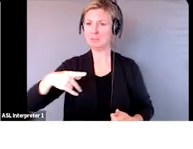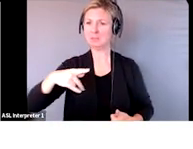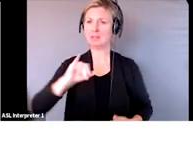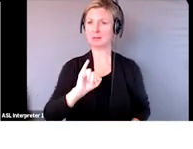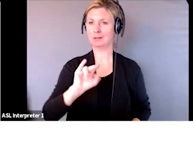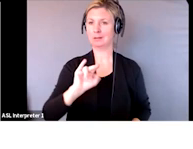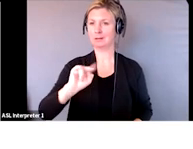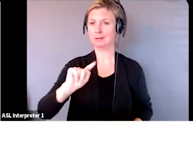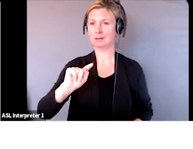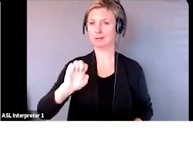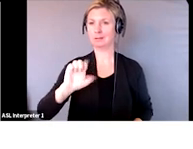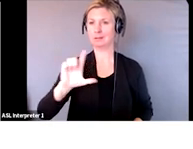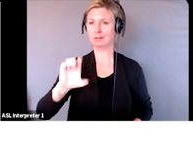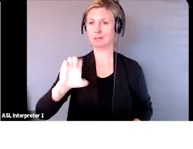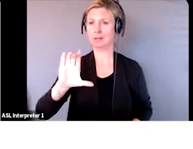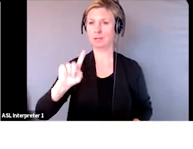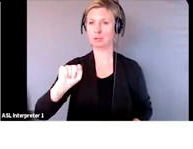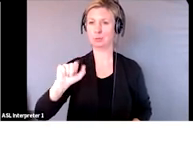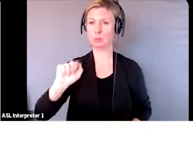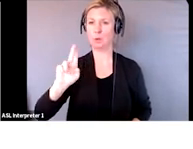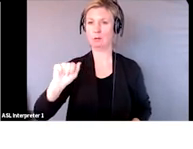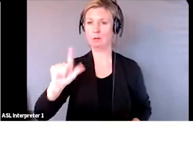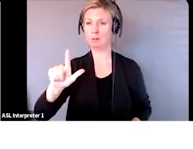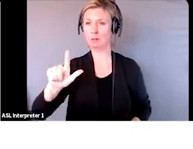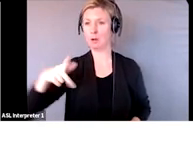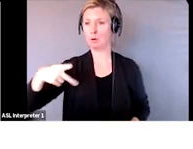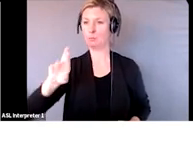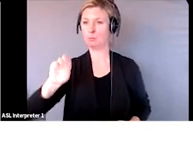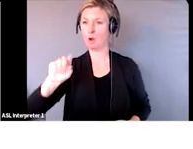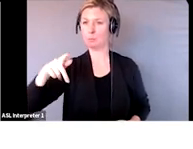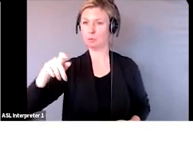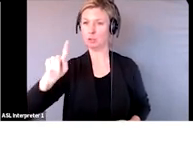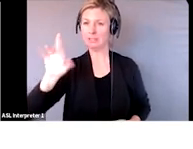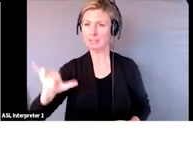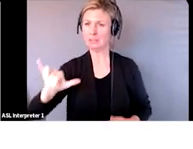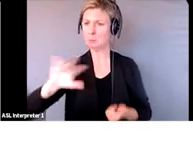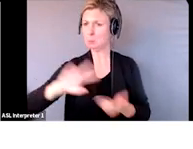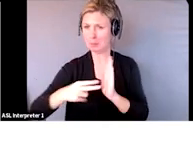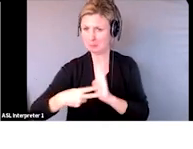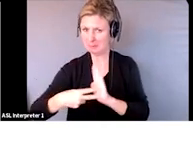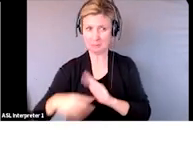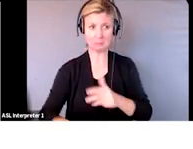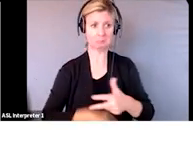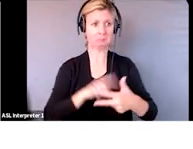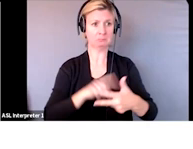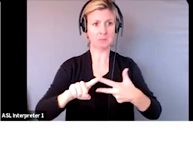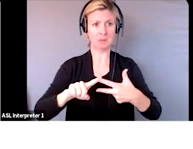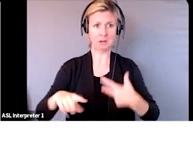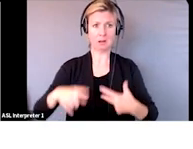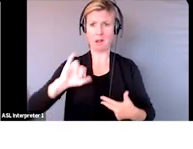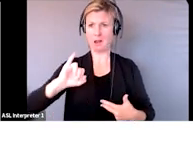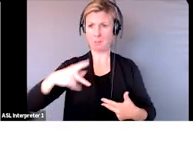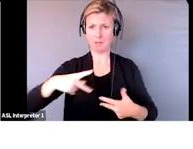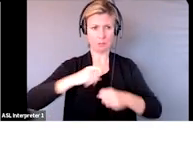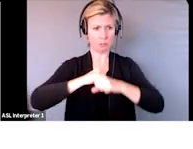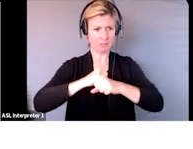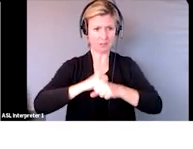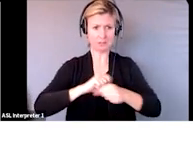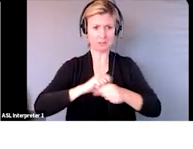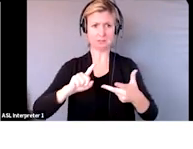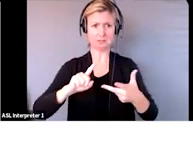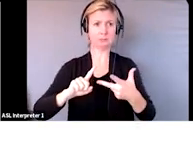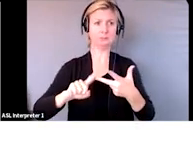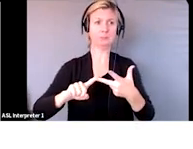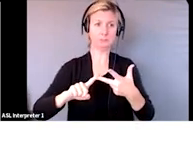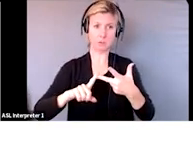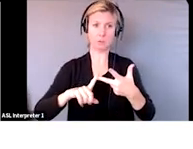it is protected, what IP strategy is, and why IP is important. I'll round out the talk with a quick overview